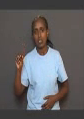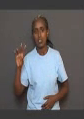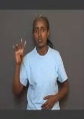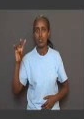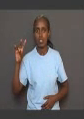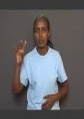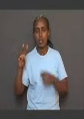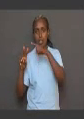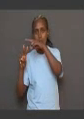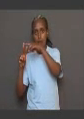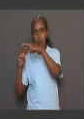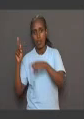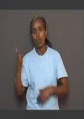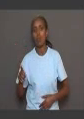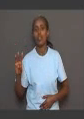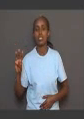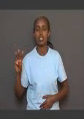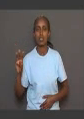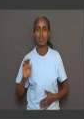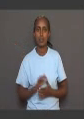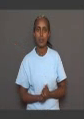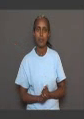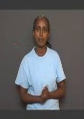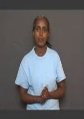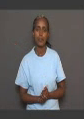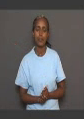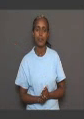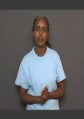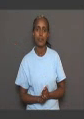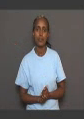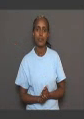tangent of 7 pi over 6.